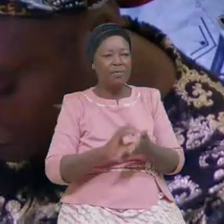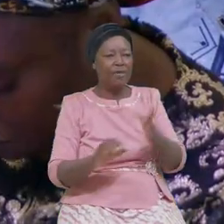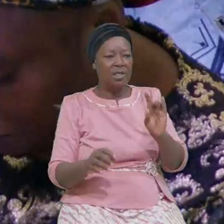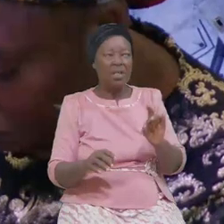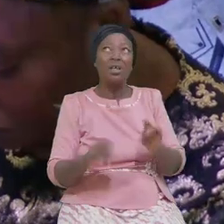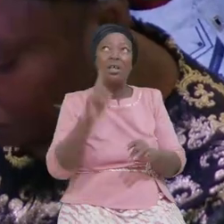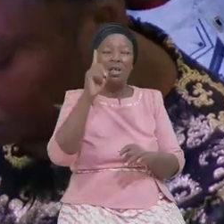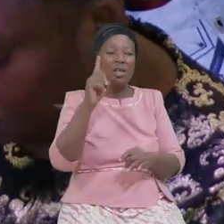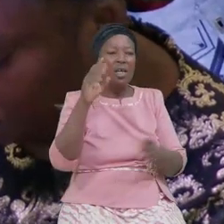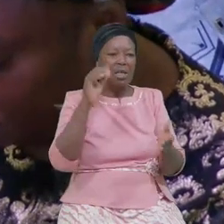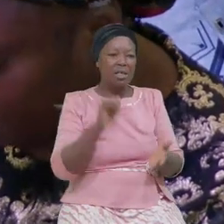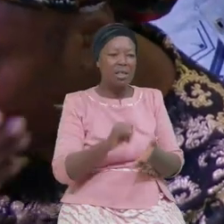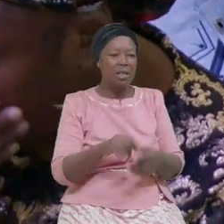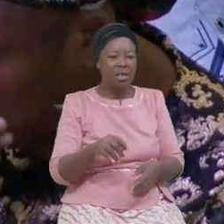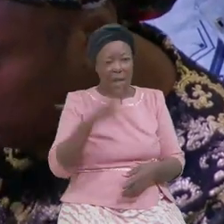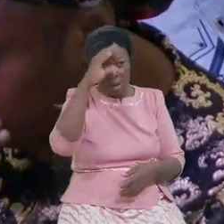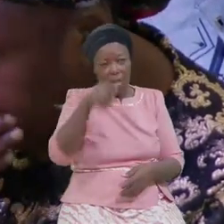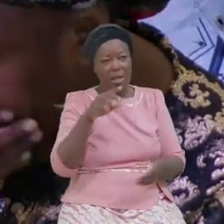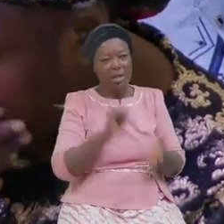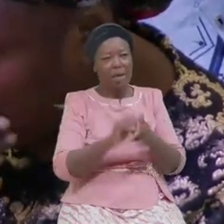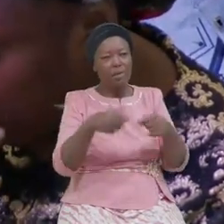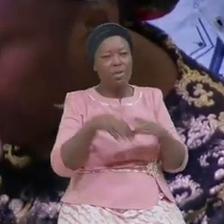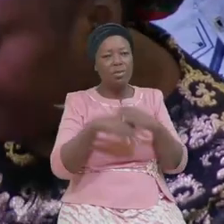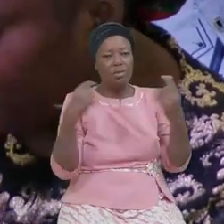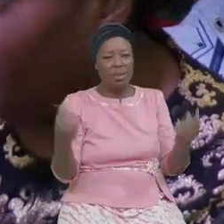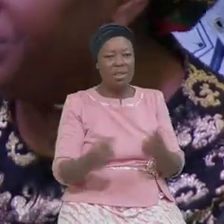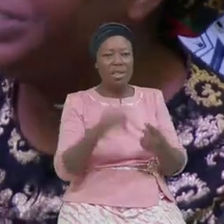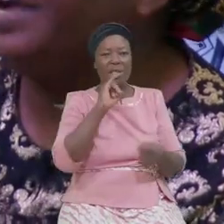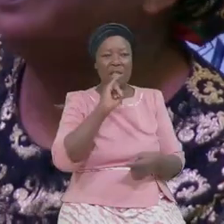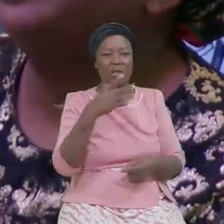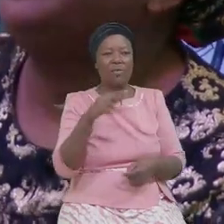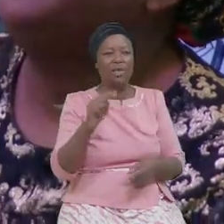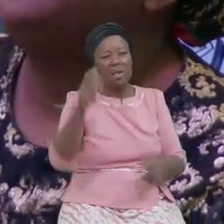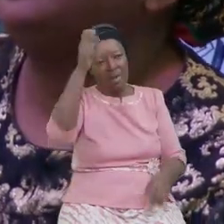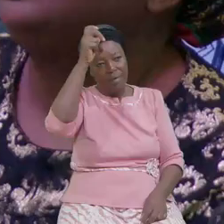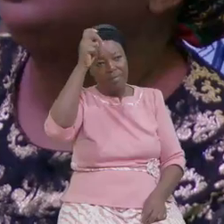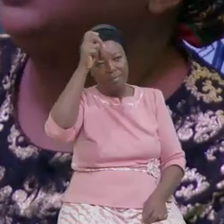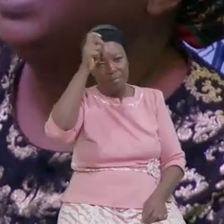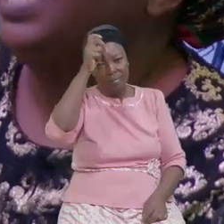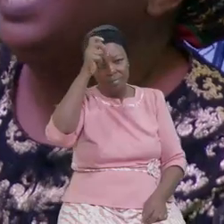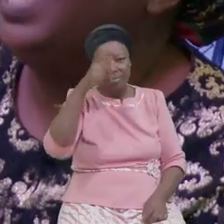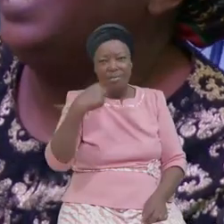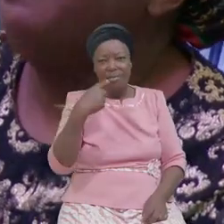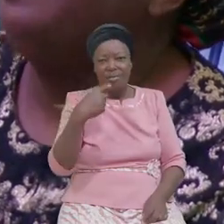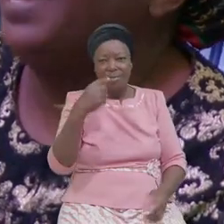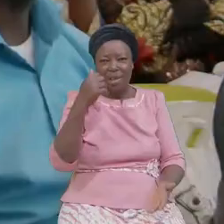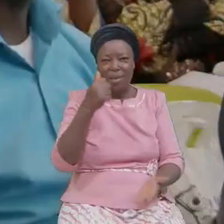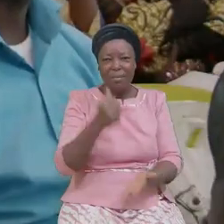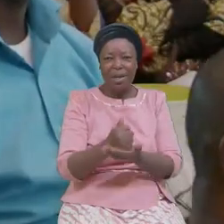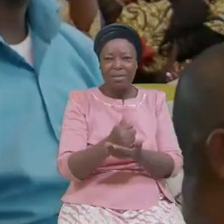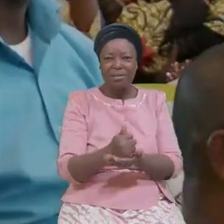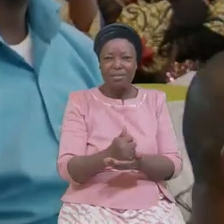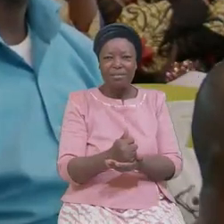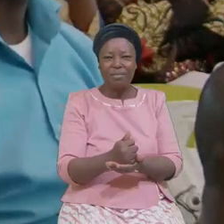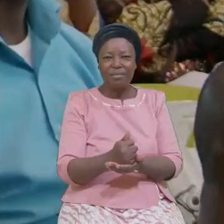he that committeth sin is of the devil. Give me a good amen. Amen. For